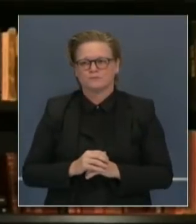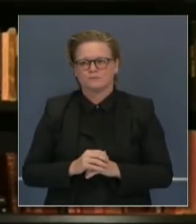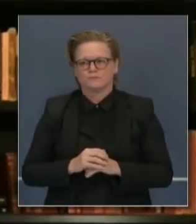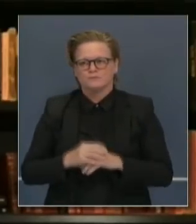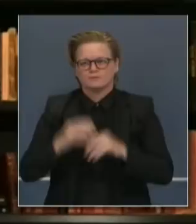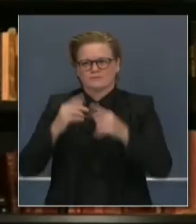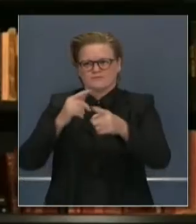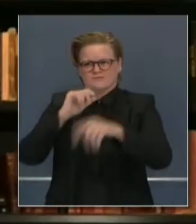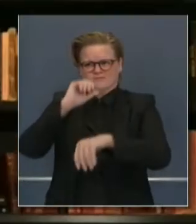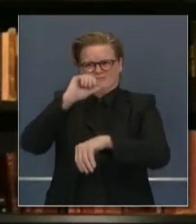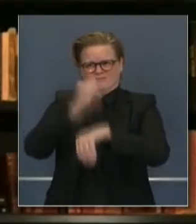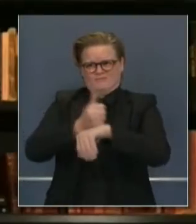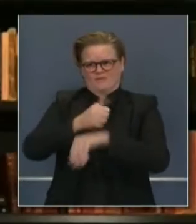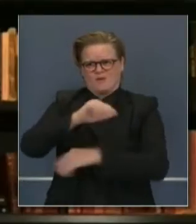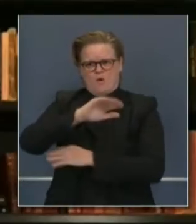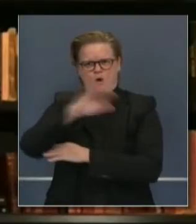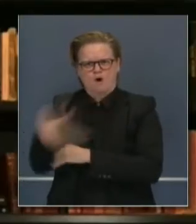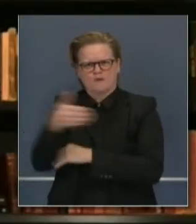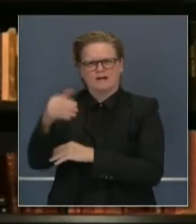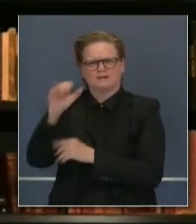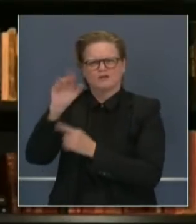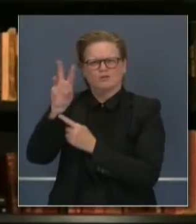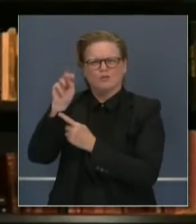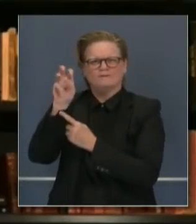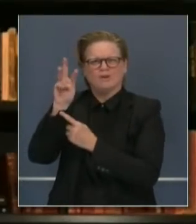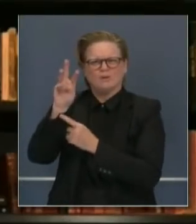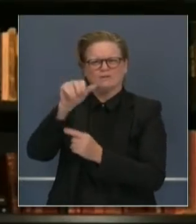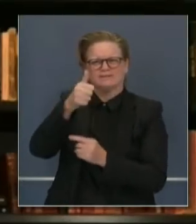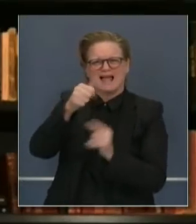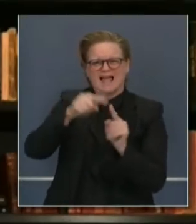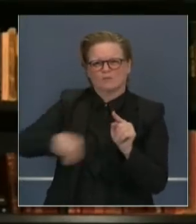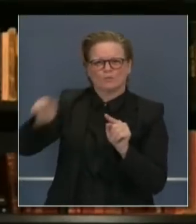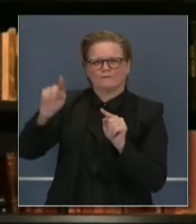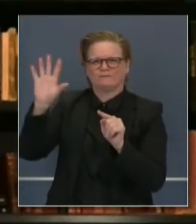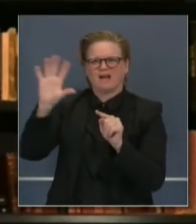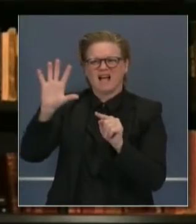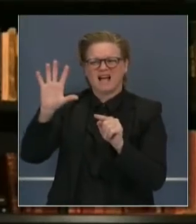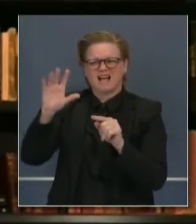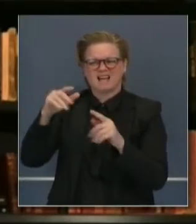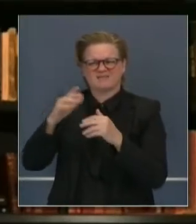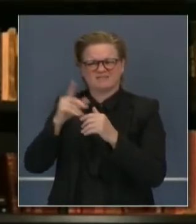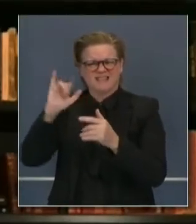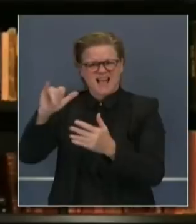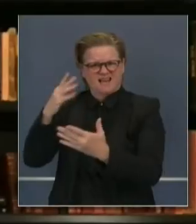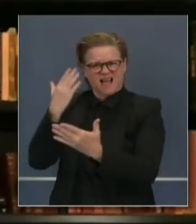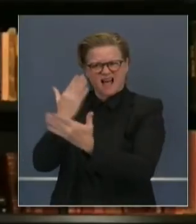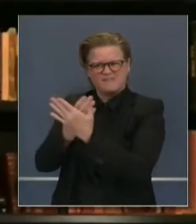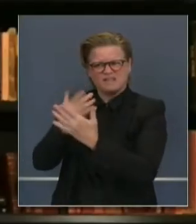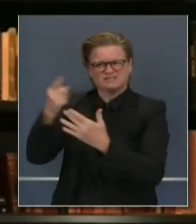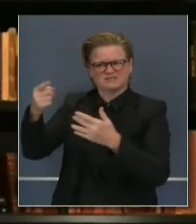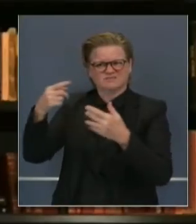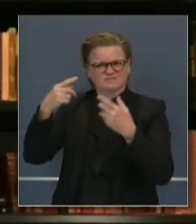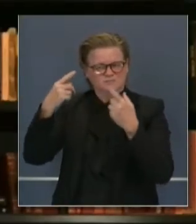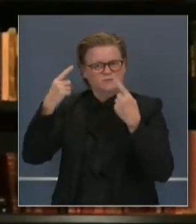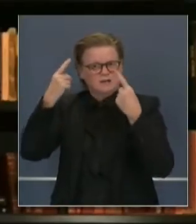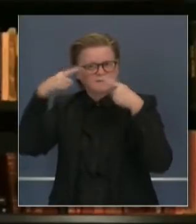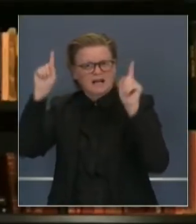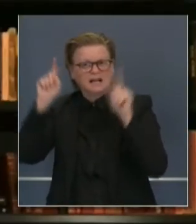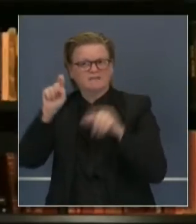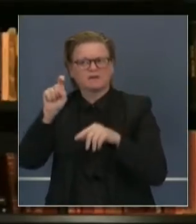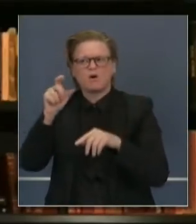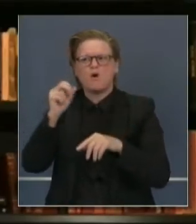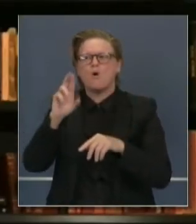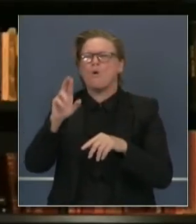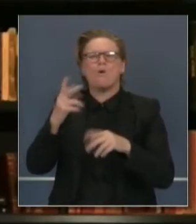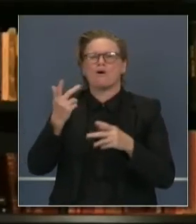ago, obviously the numbers have gotten a lot worse. Is there any evidence that that order had any positive effect? And then second, I know you've acknowledged that